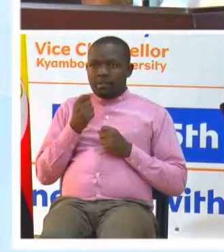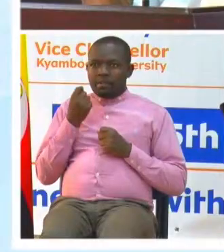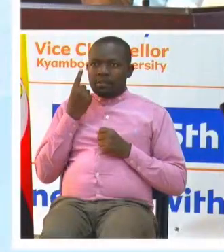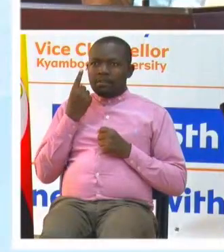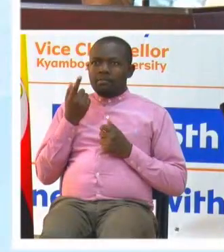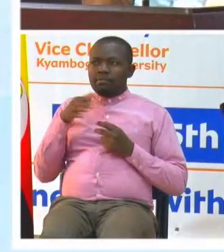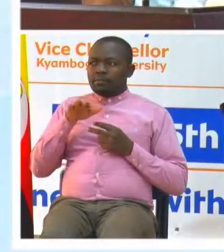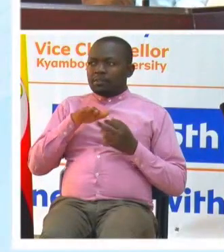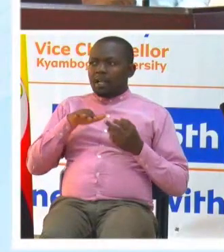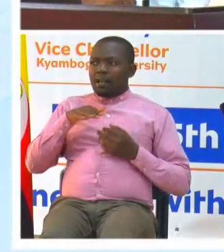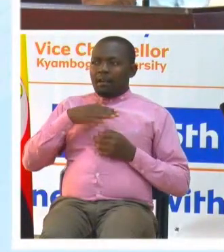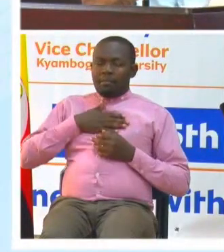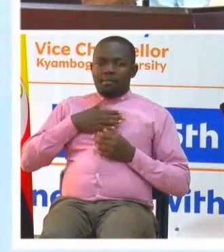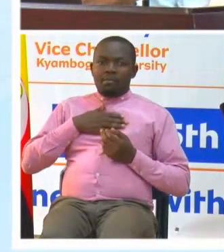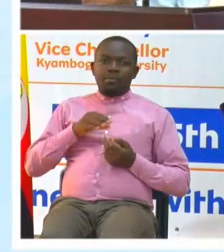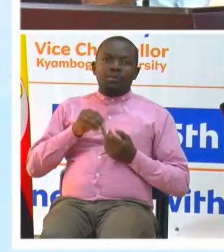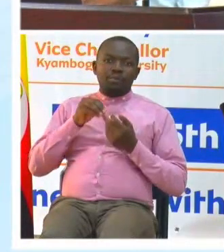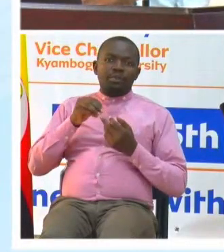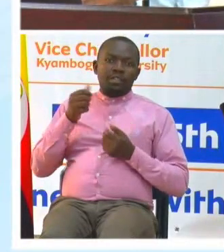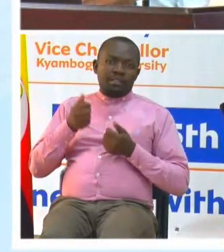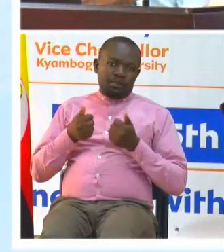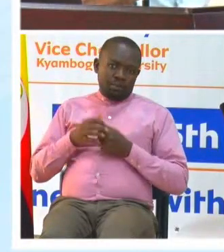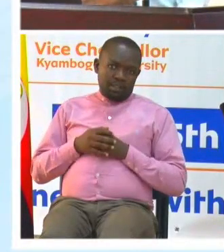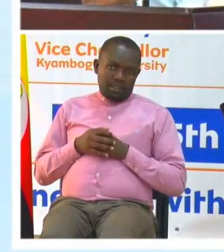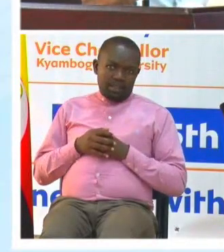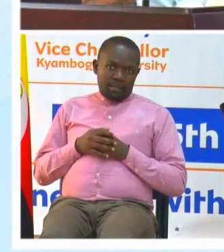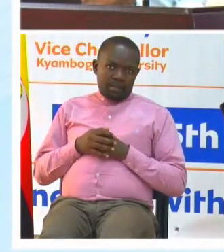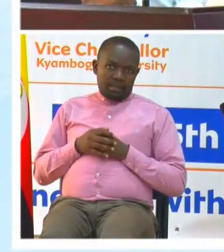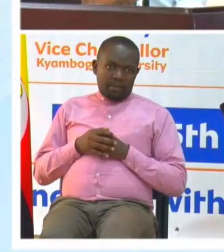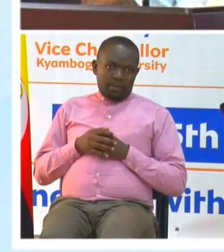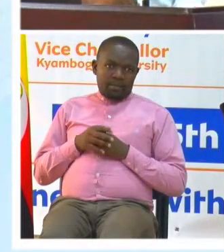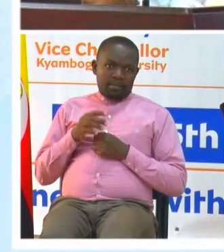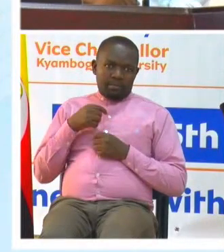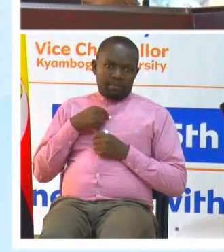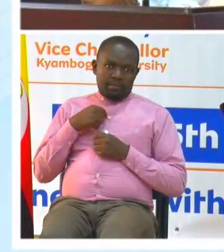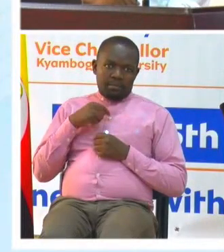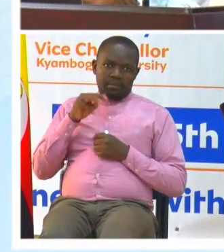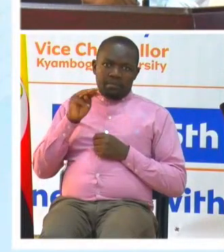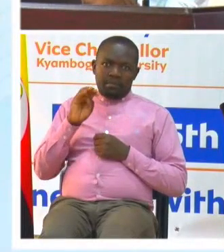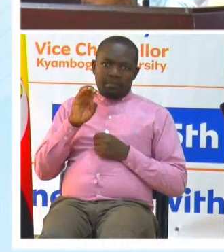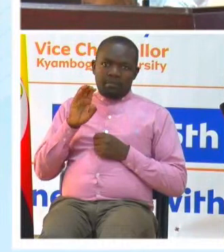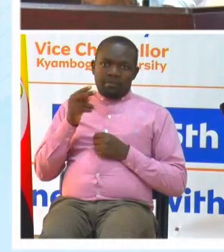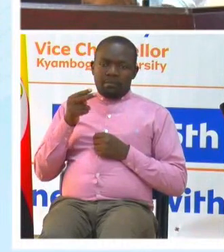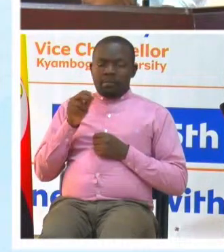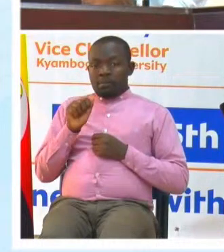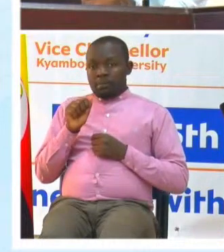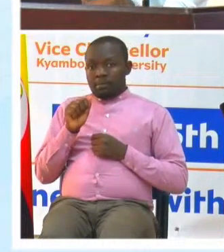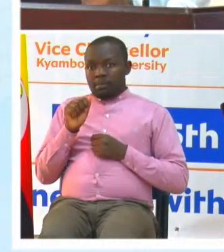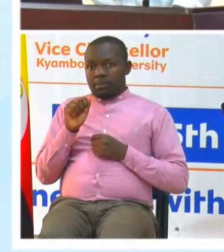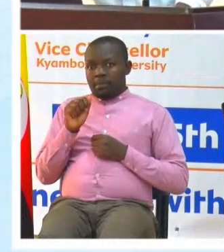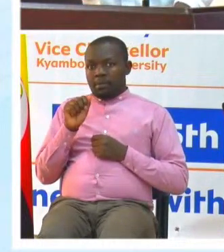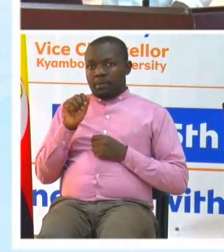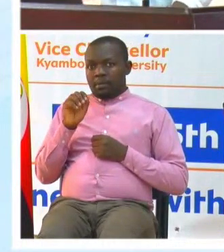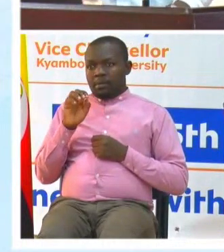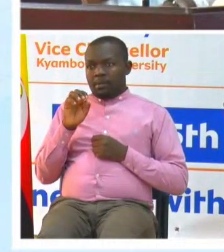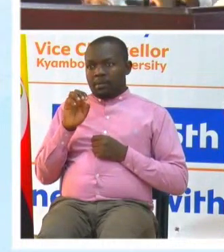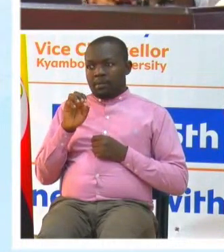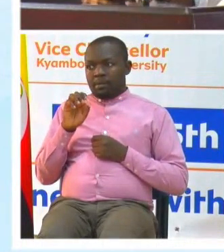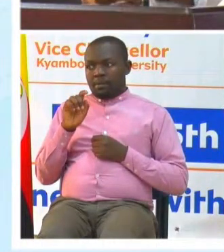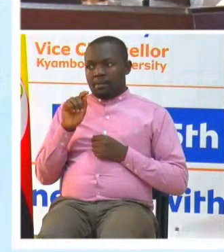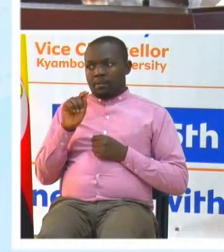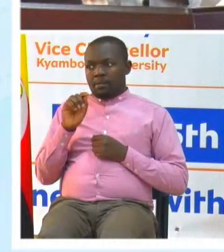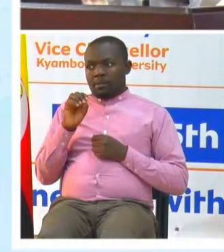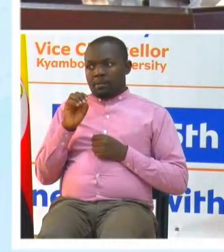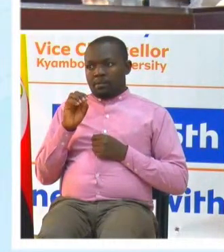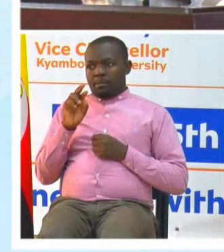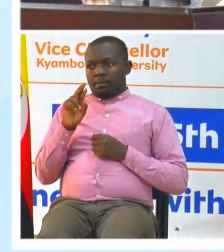to specialize in. Personally, I was doing mechatronics engineering, and one of the areas that I was